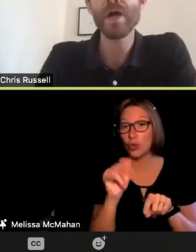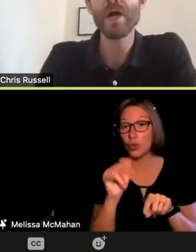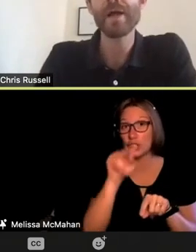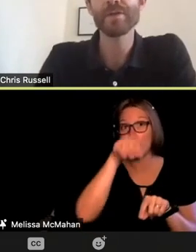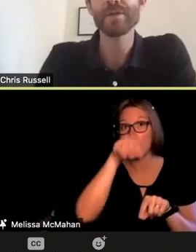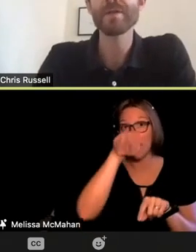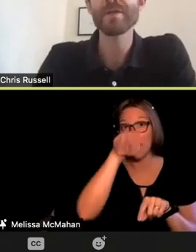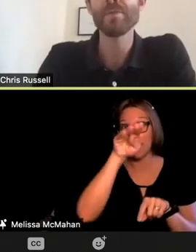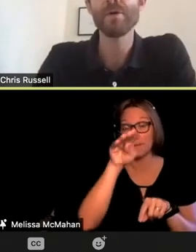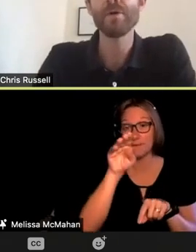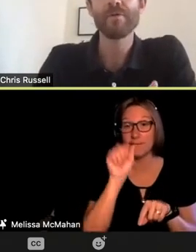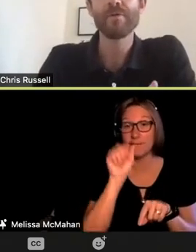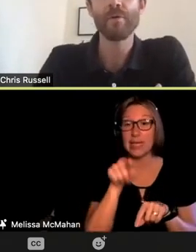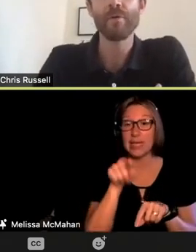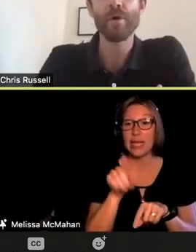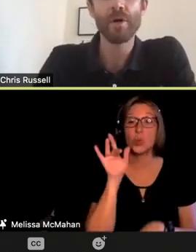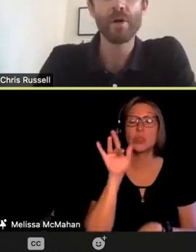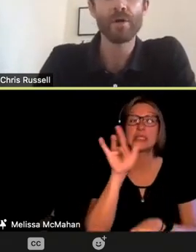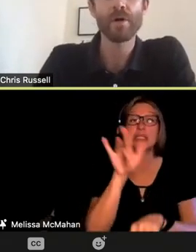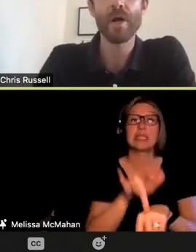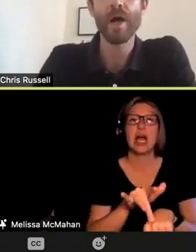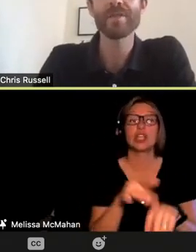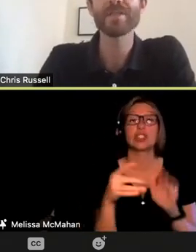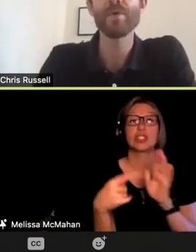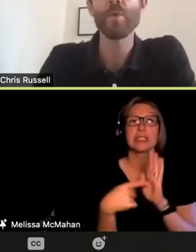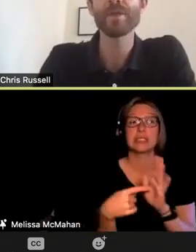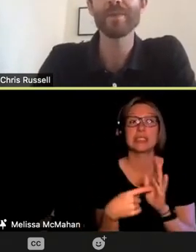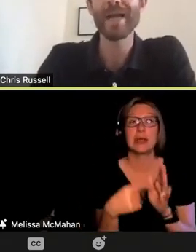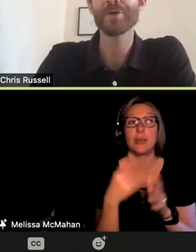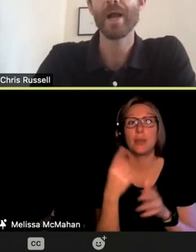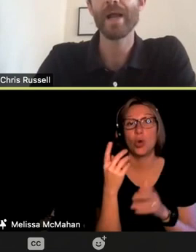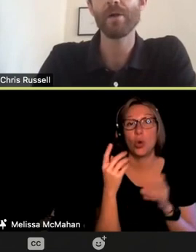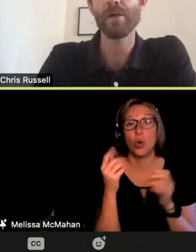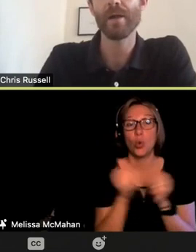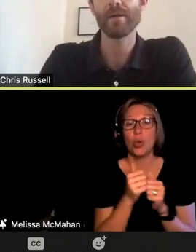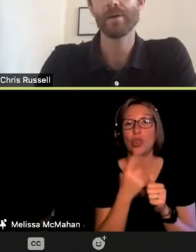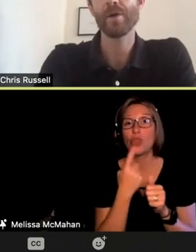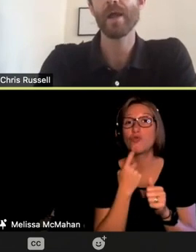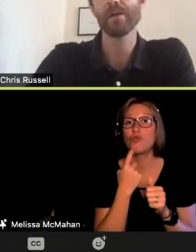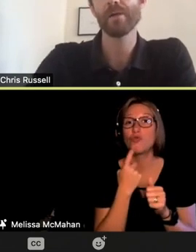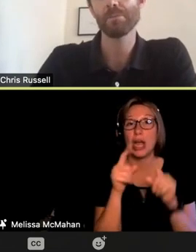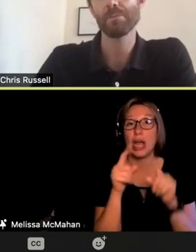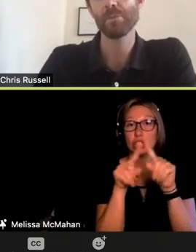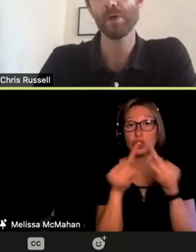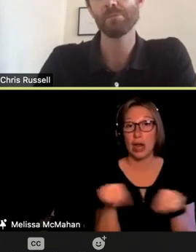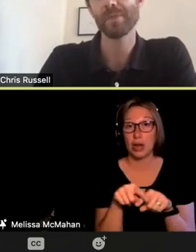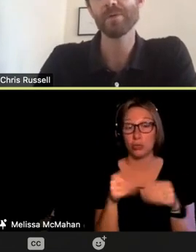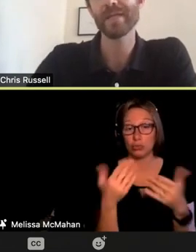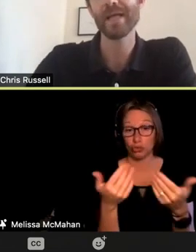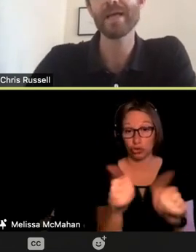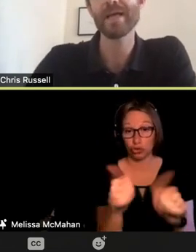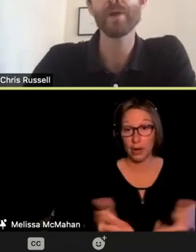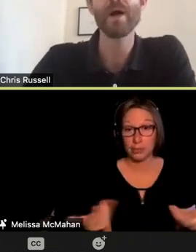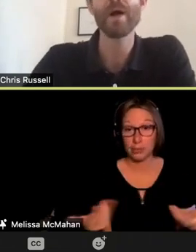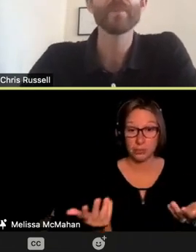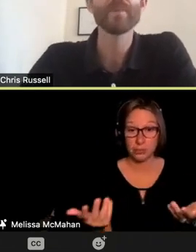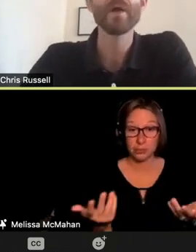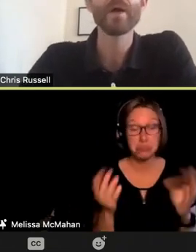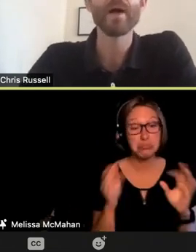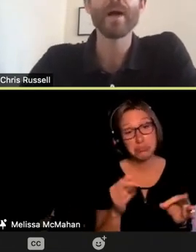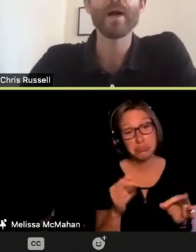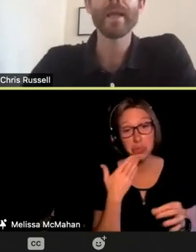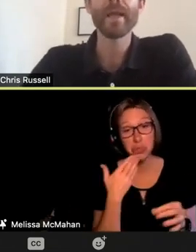Can you touch the symbol for the symbol with the red triangle on it? And try. Good, that one stands out pretty